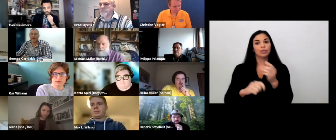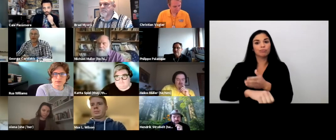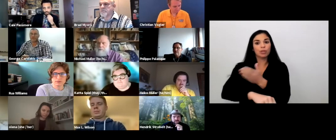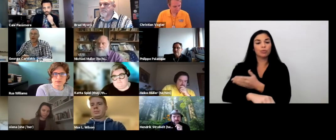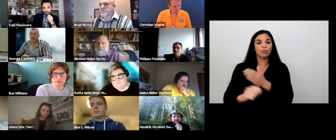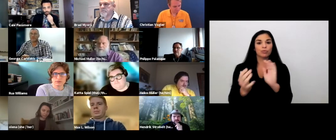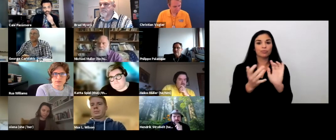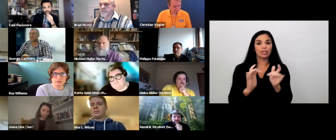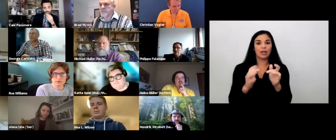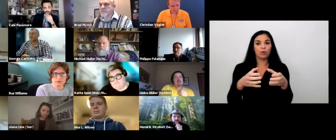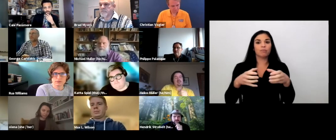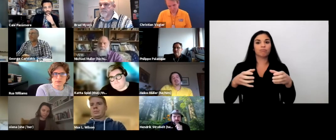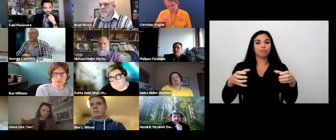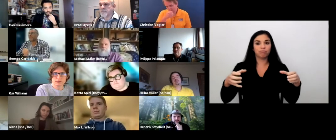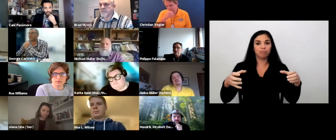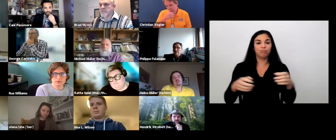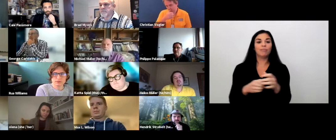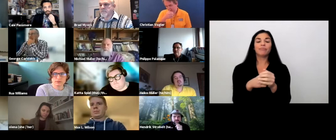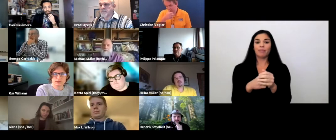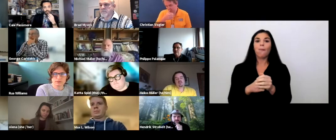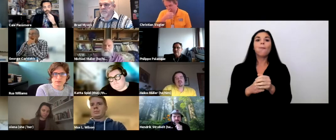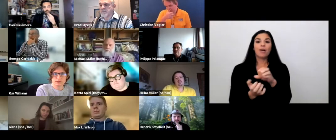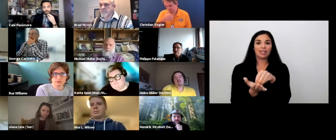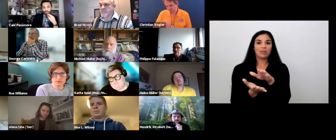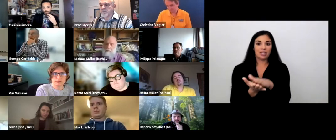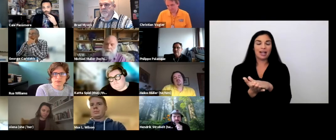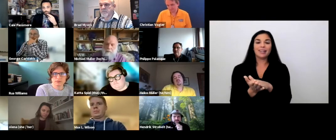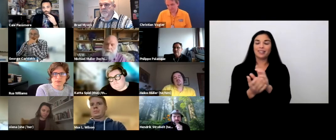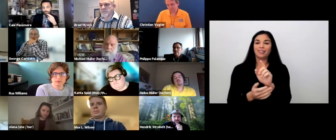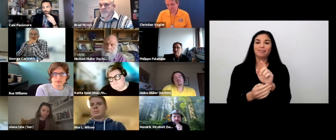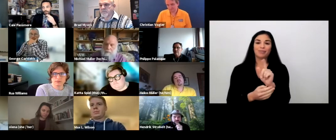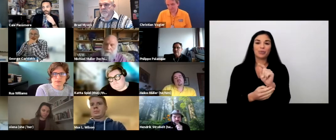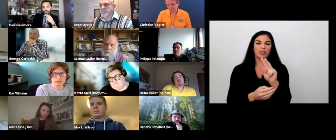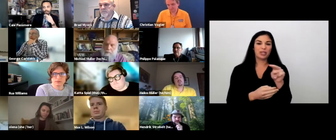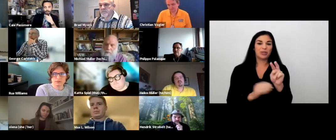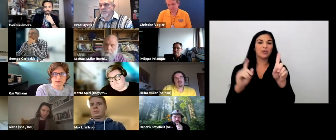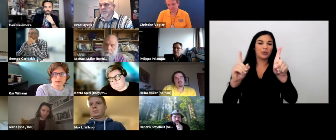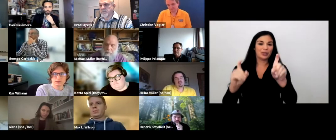CHI 2022 survey, that's come up a lot in the conversations we've had with people.